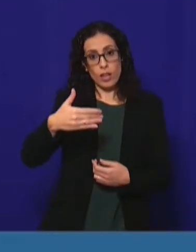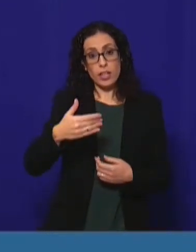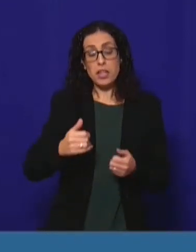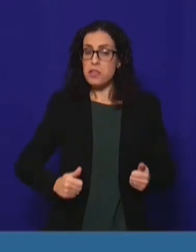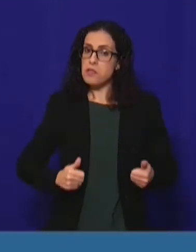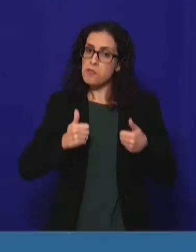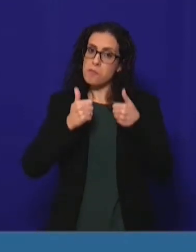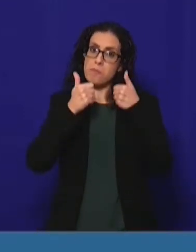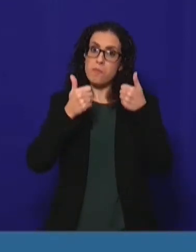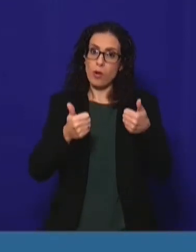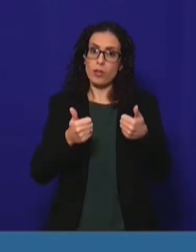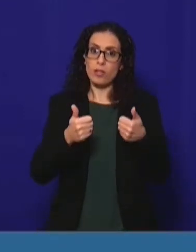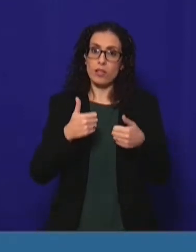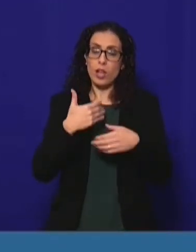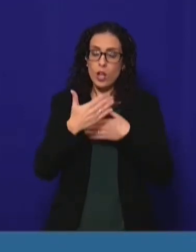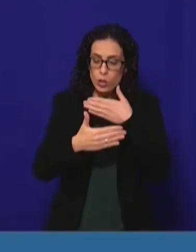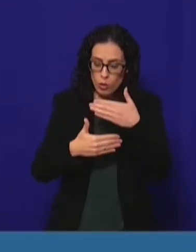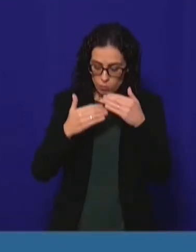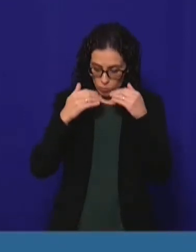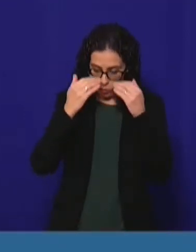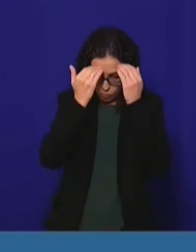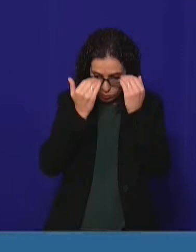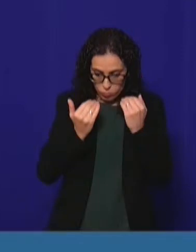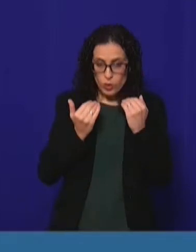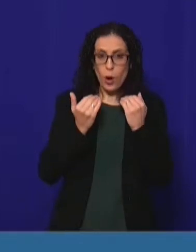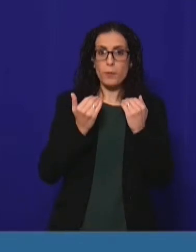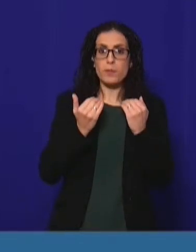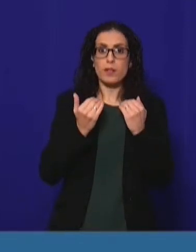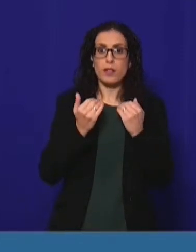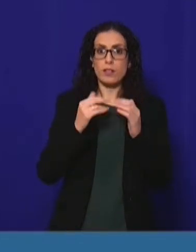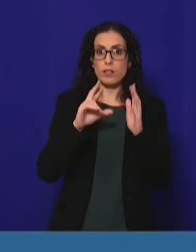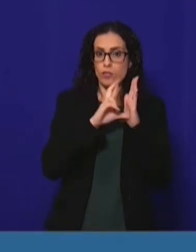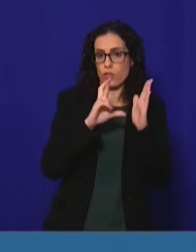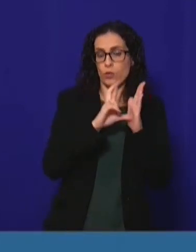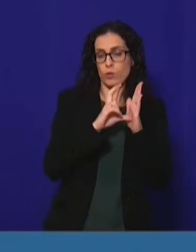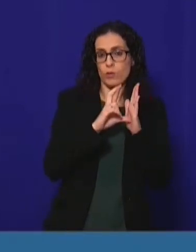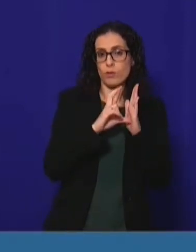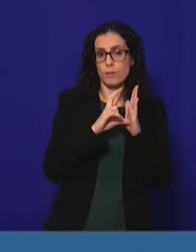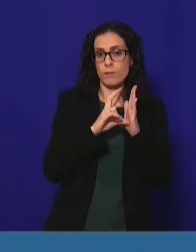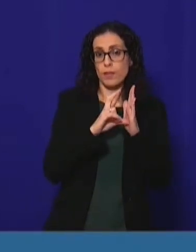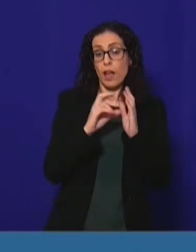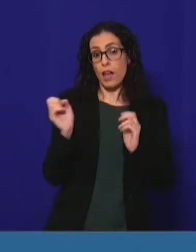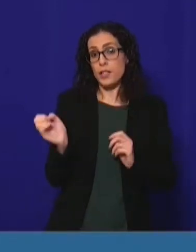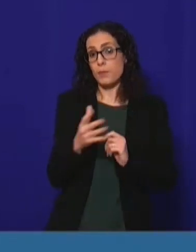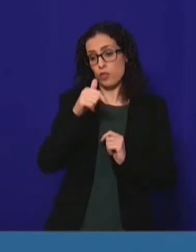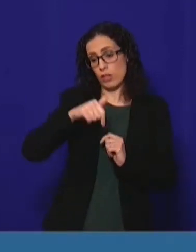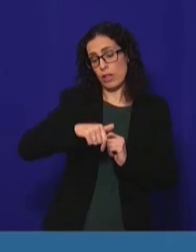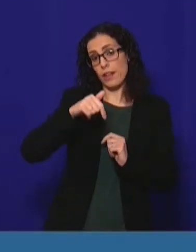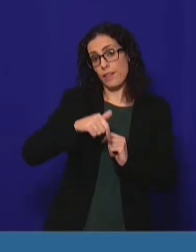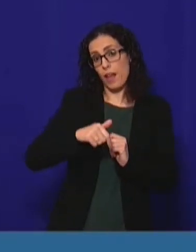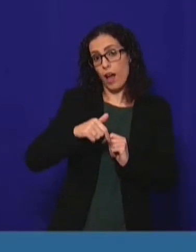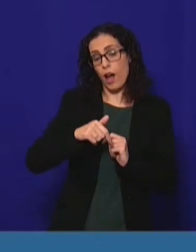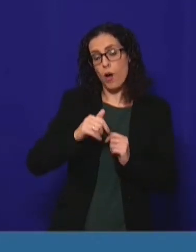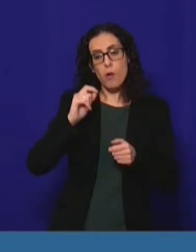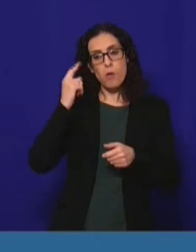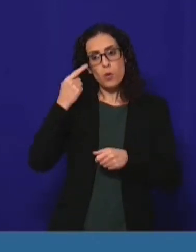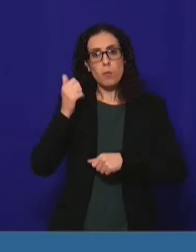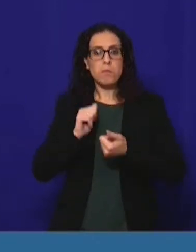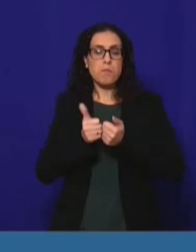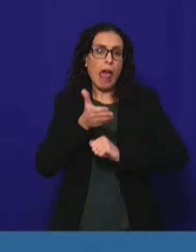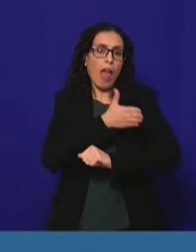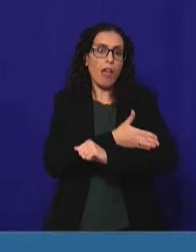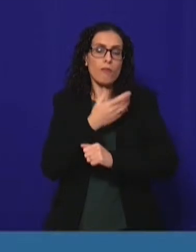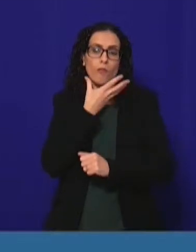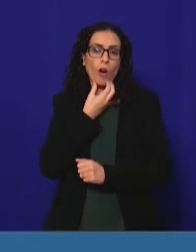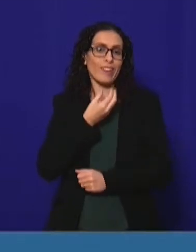that we continue to adhere to the measures, especially now that many people are planning for their Christmas festivities. It